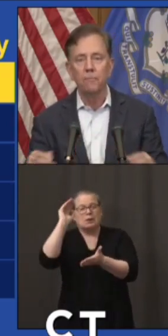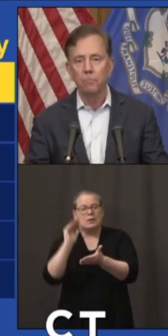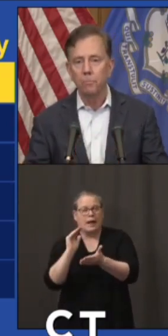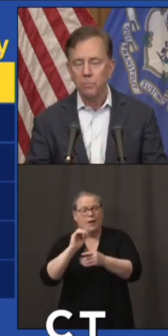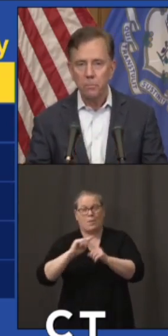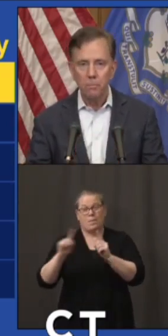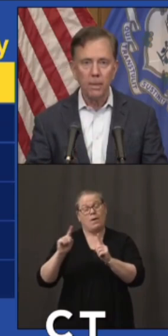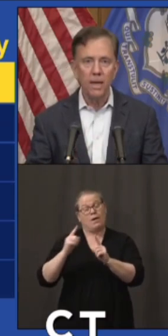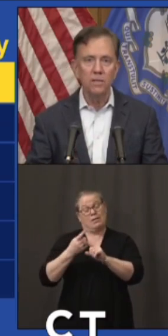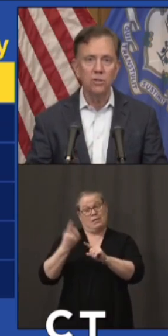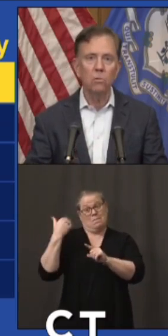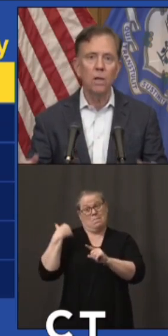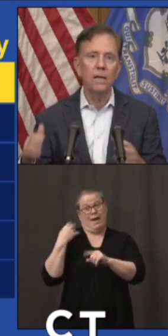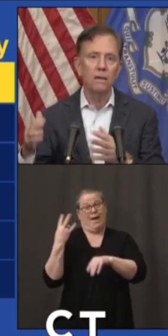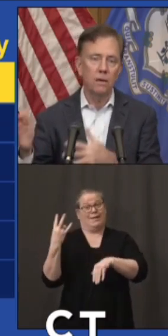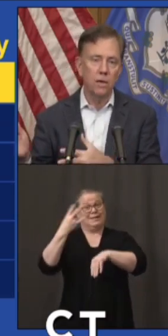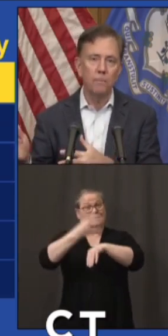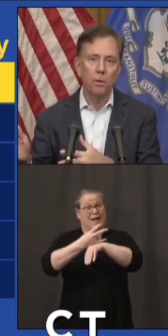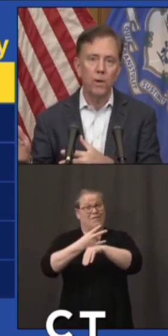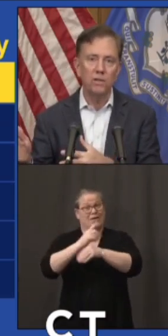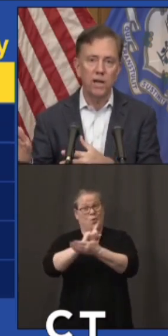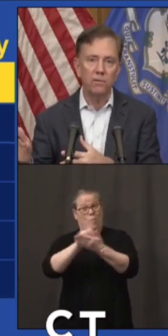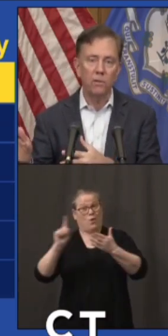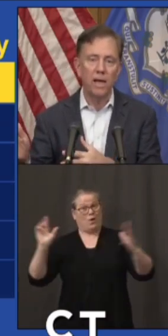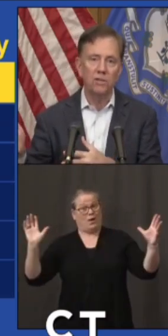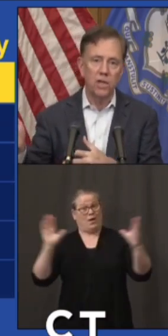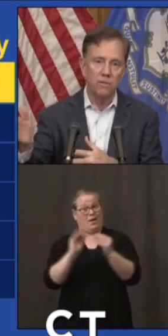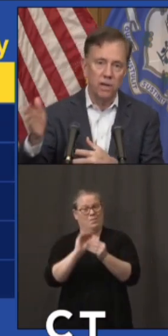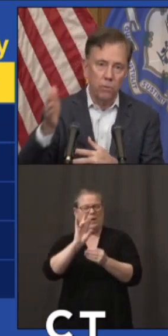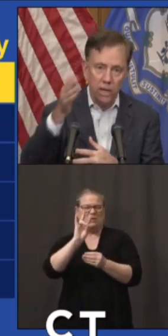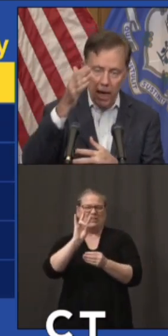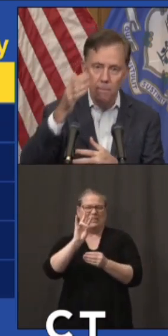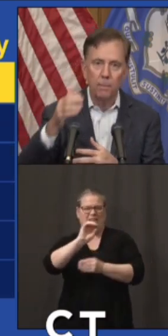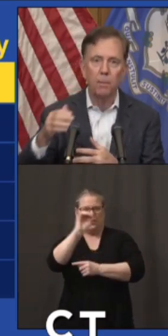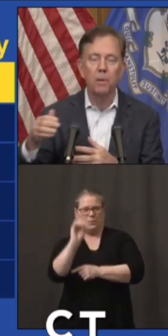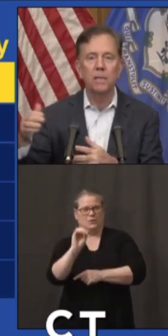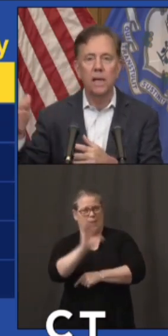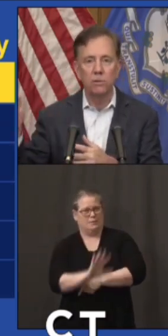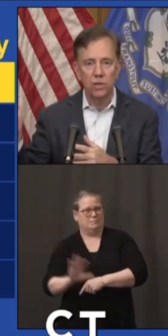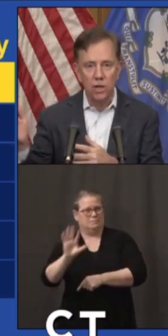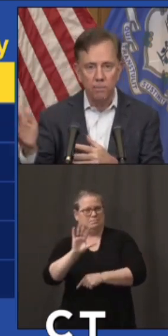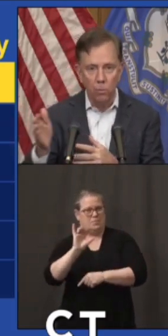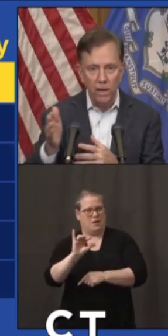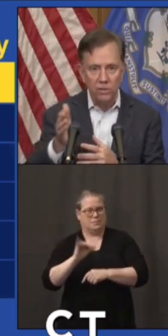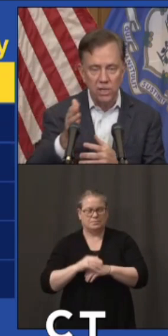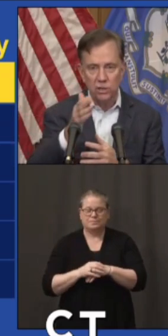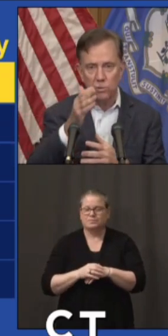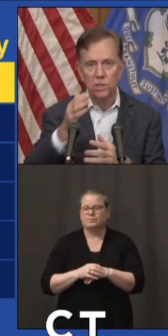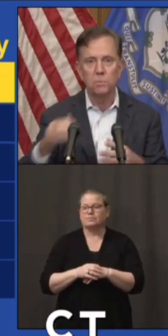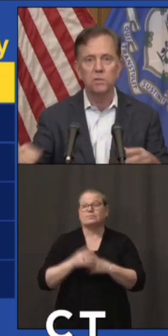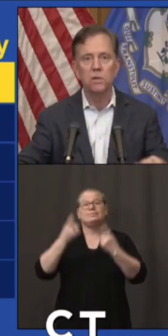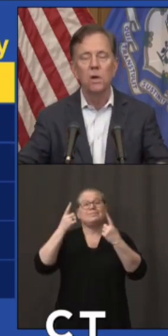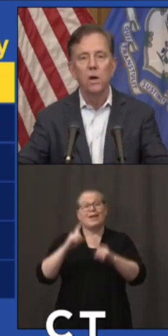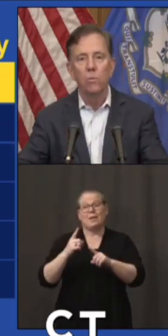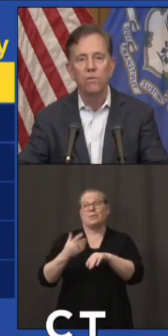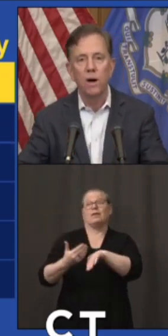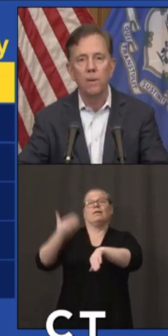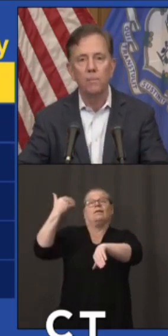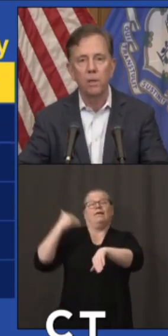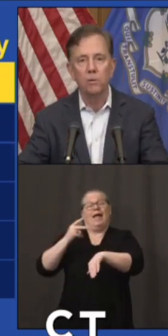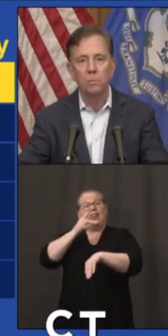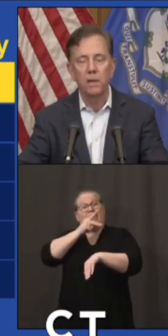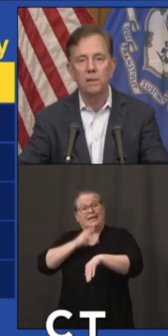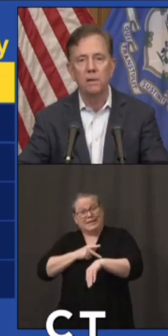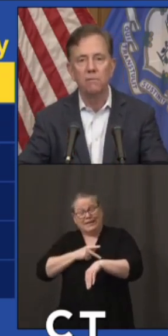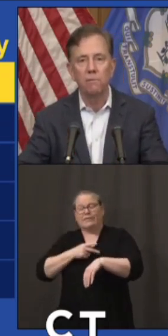week. And so like a couple of weeks after Thanksgiving, we came up a bit. Now it's a couple of weeks since Christmas. We've come